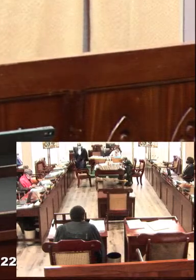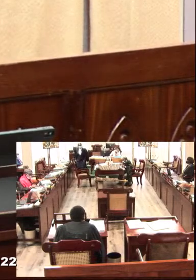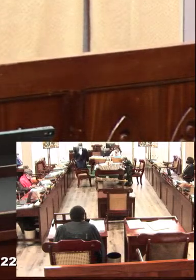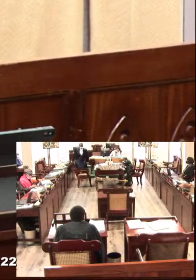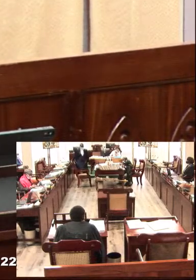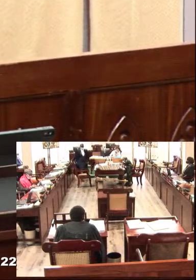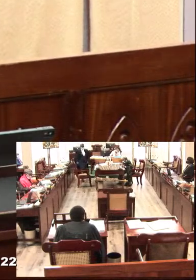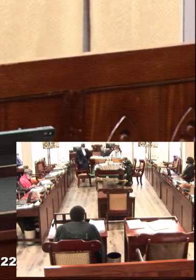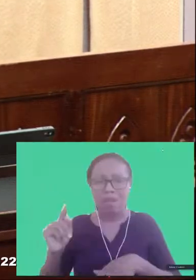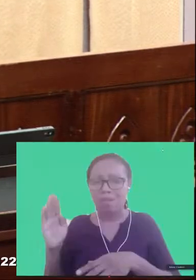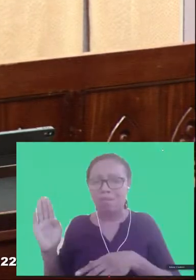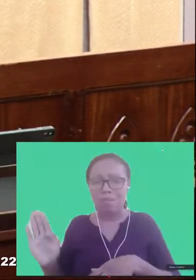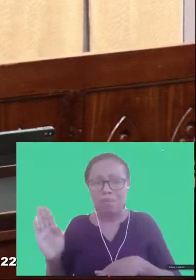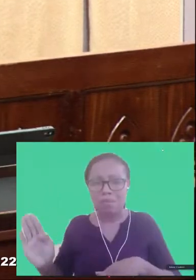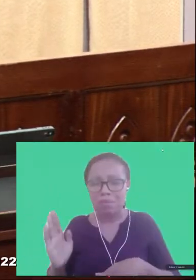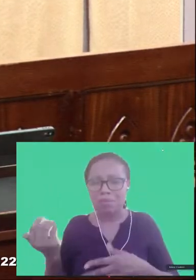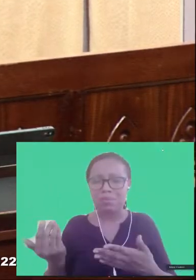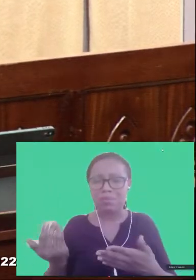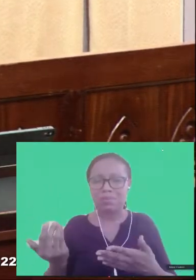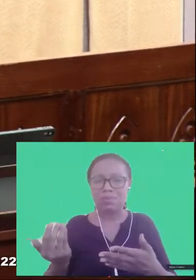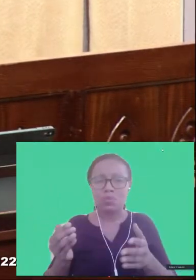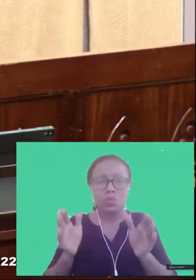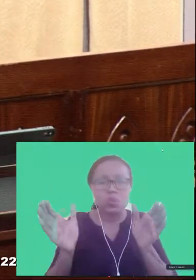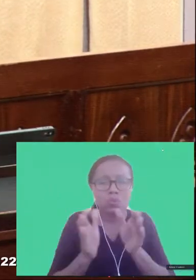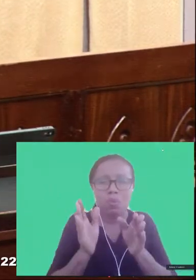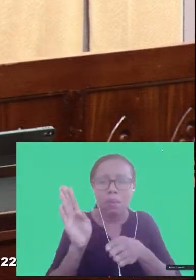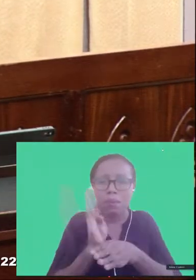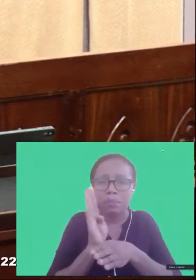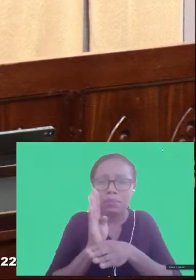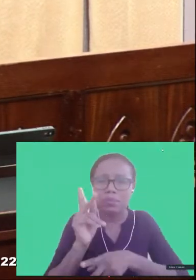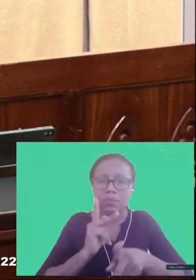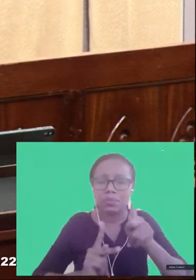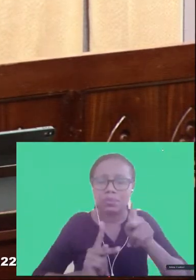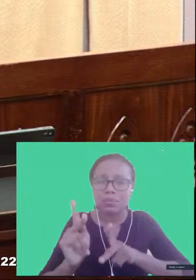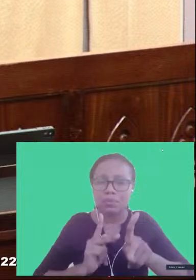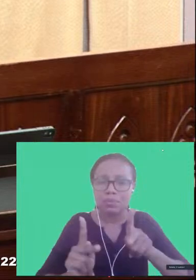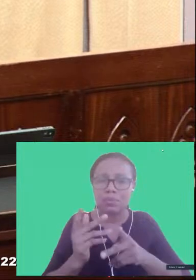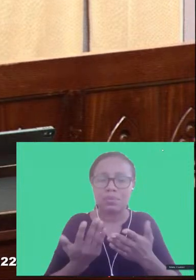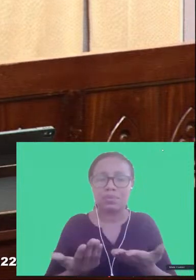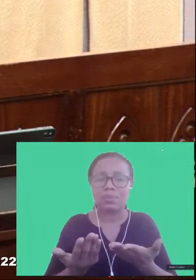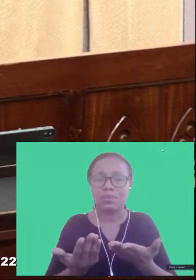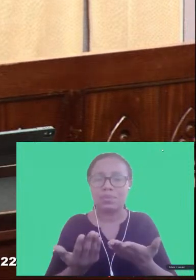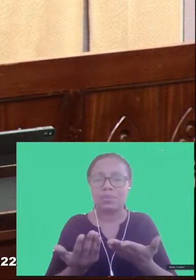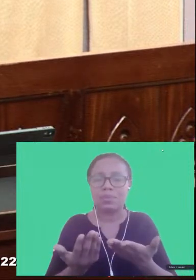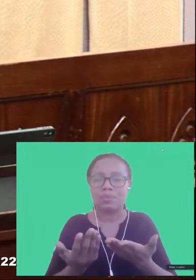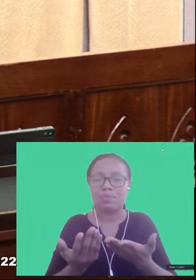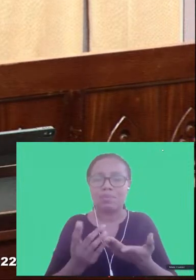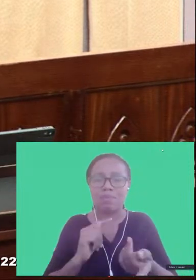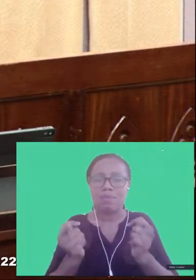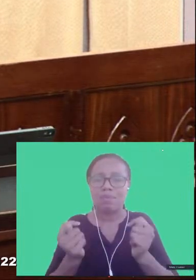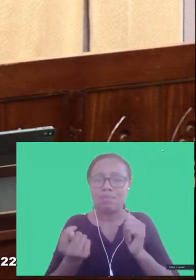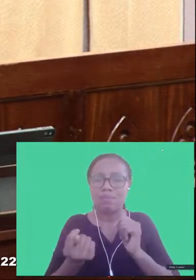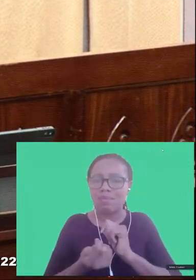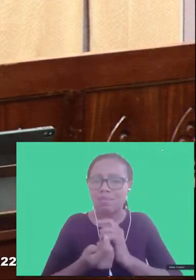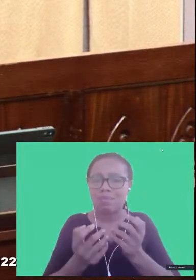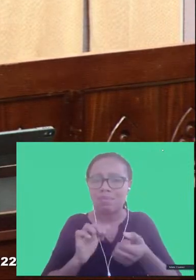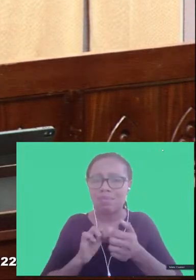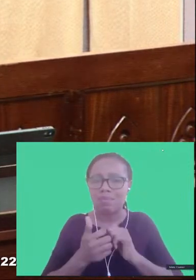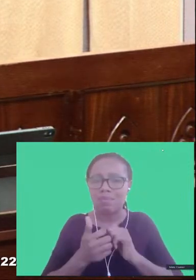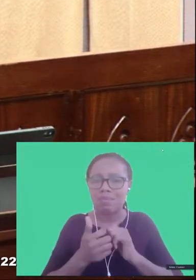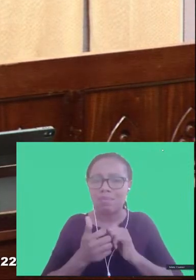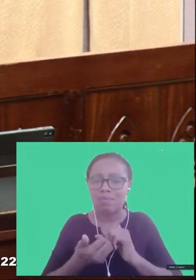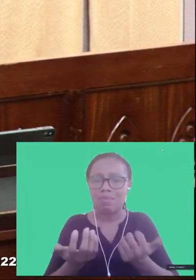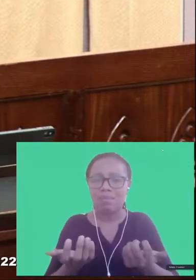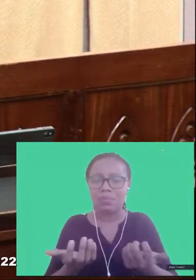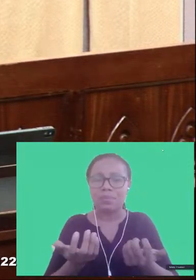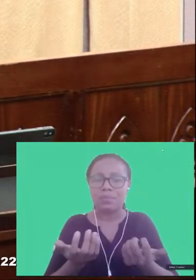the transformational agenda of the ministry? Then my second question relates to the electronic single window, which is